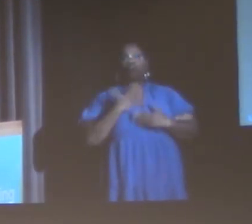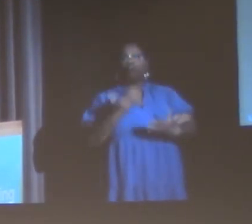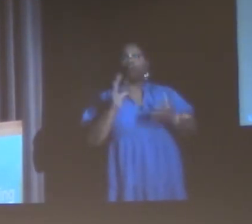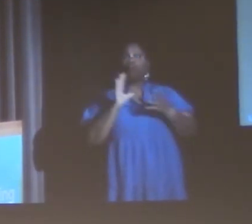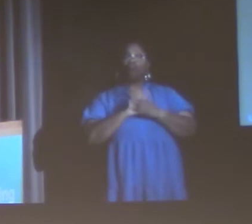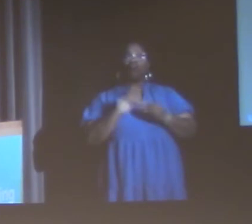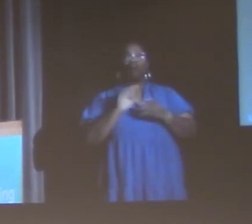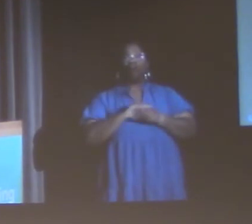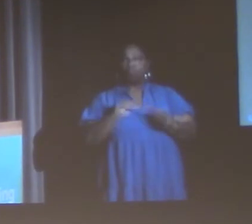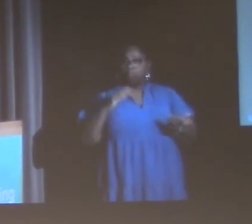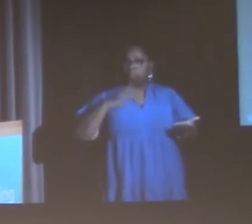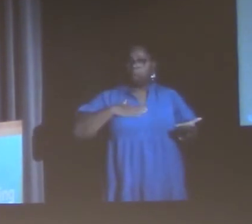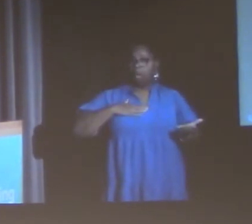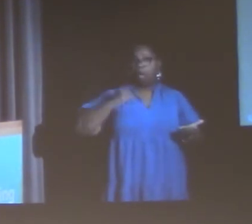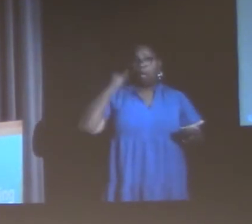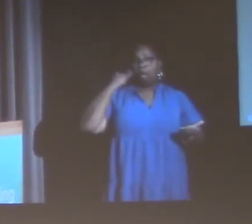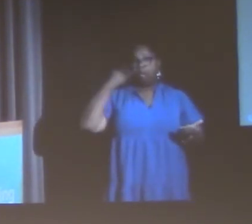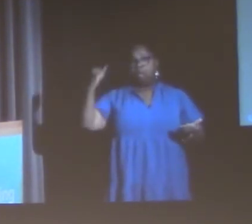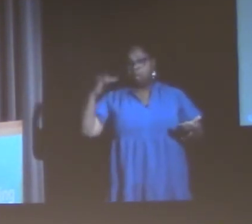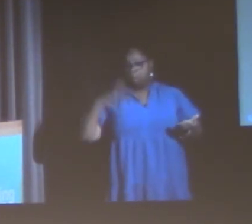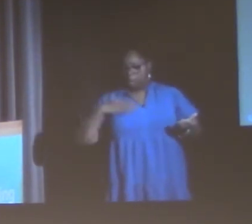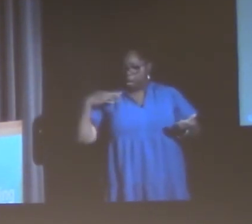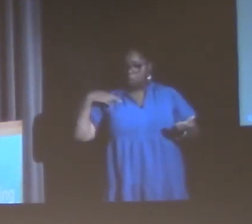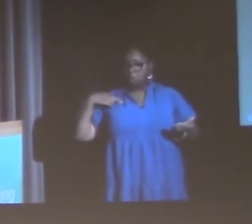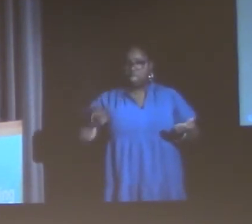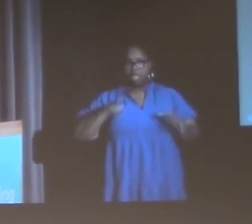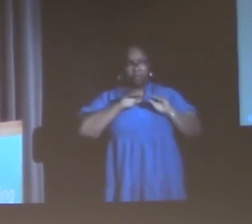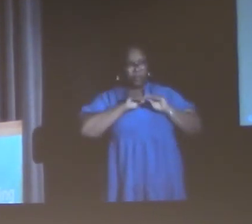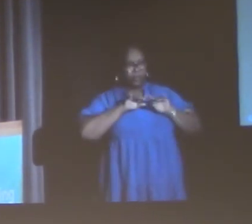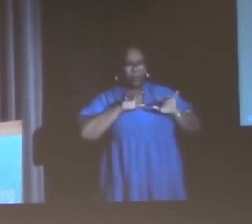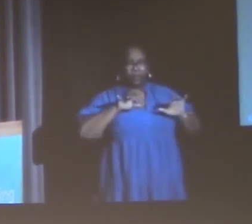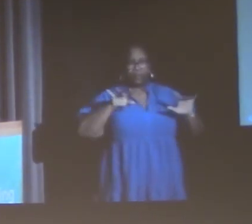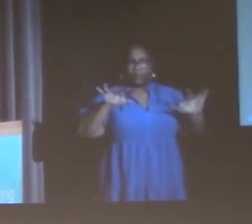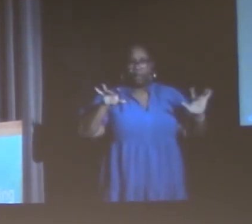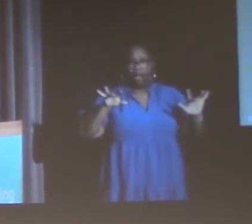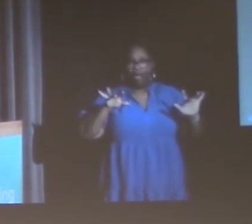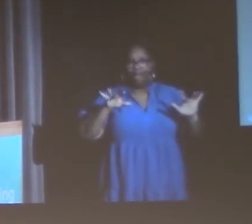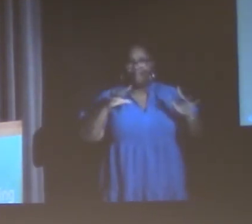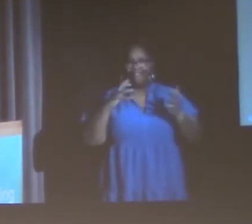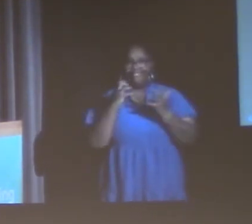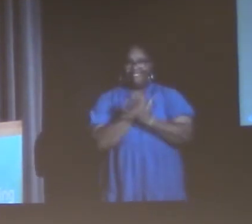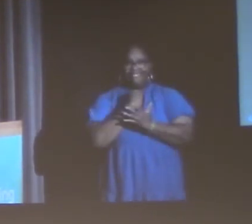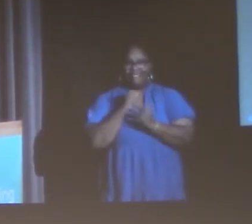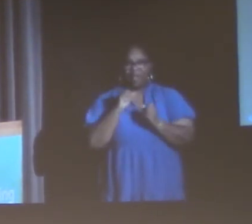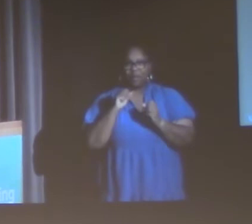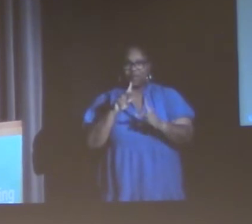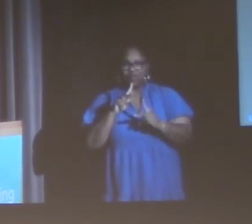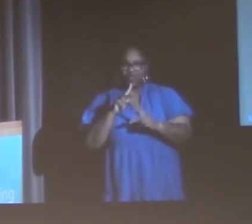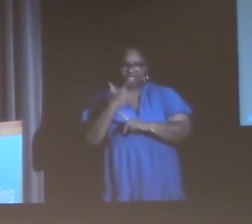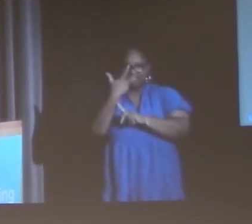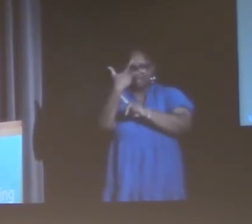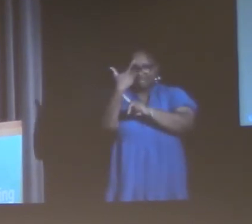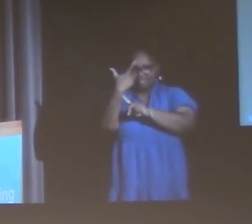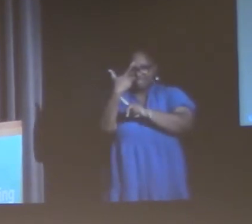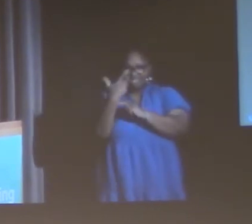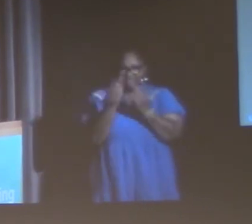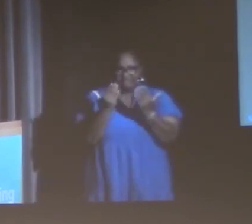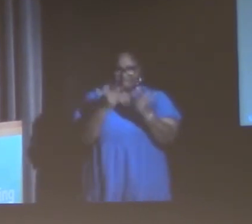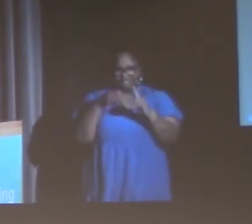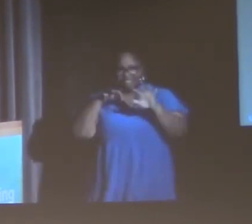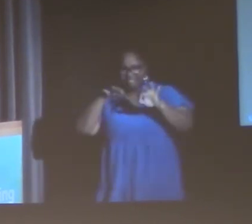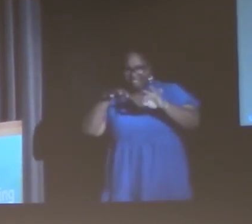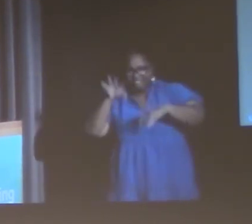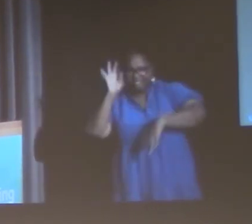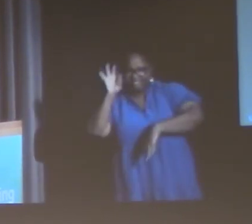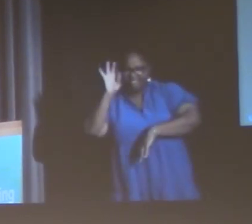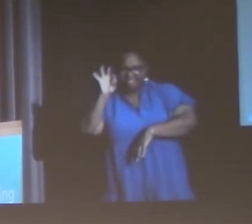is it, and to spread it even with the camera. It was an opportunity for them. In my case, it's a really